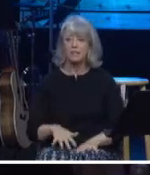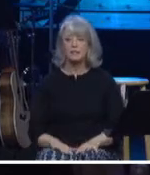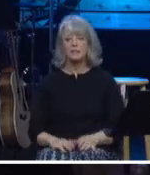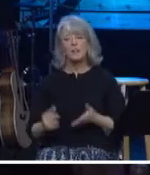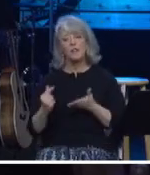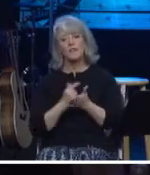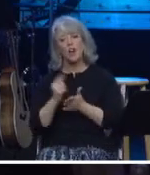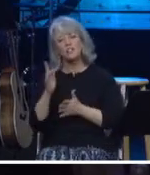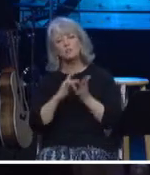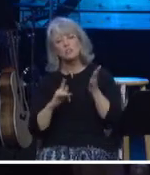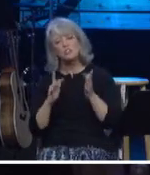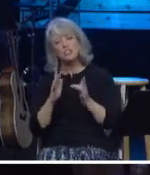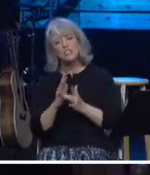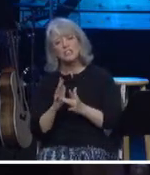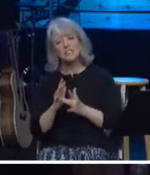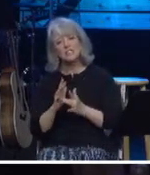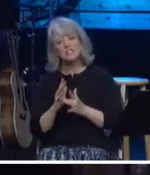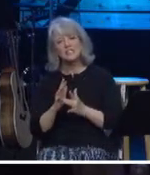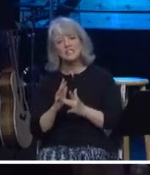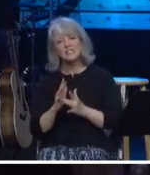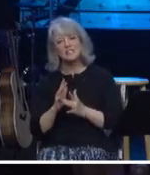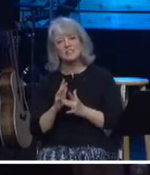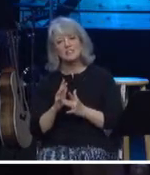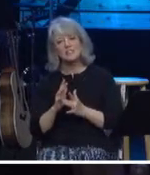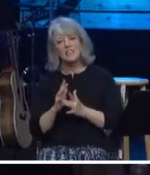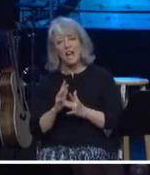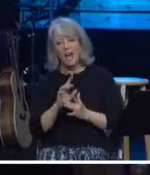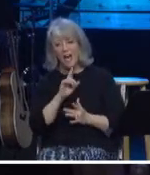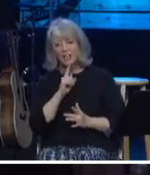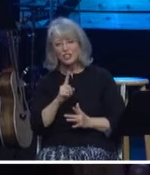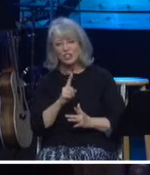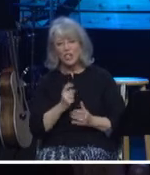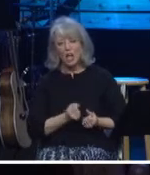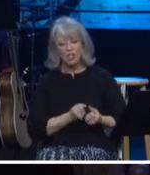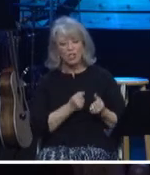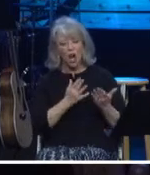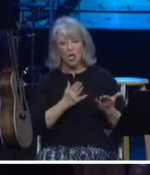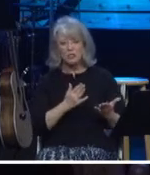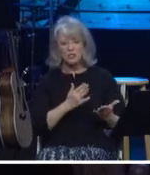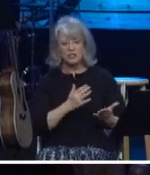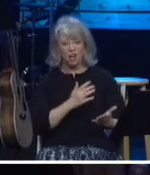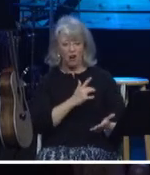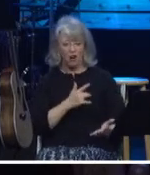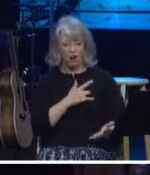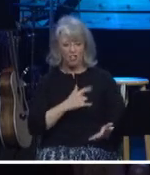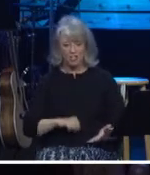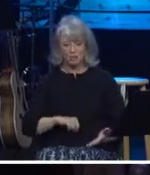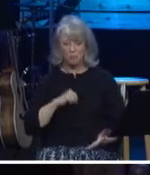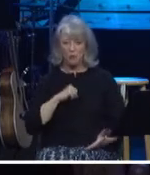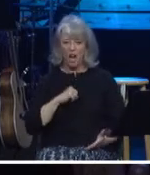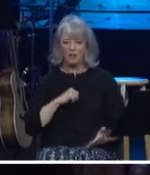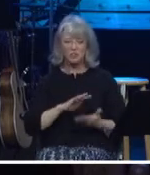The gospel of Jesus actually enrages the proud heart. It infuriates it.